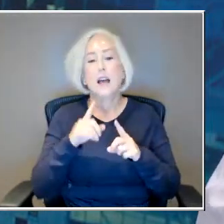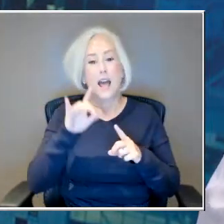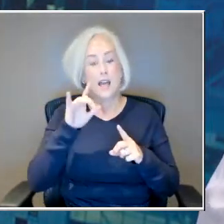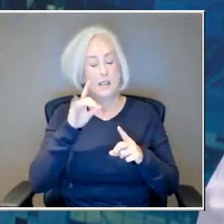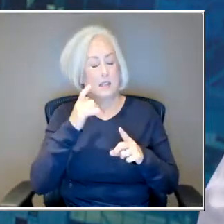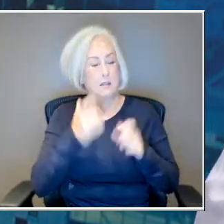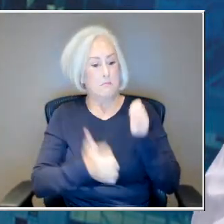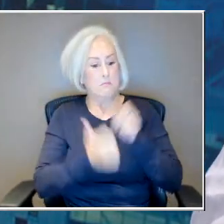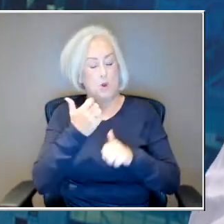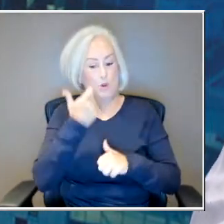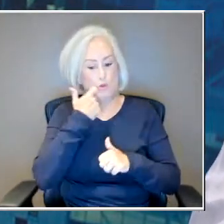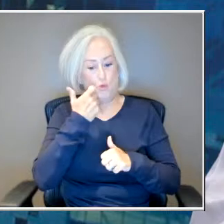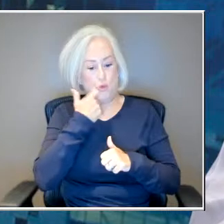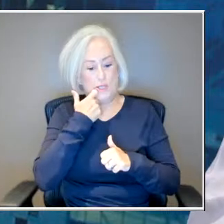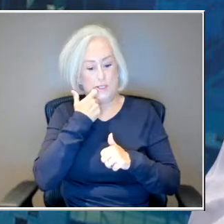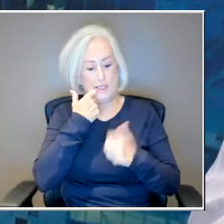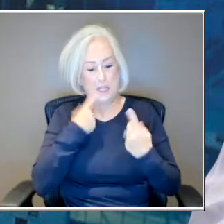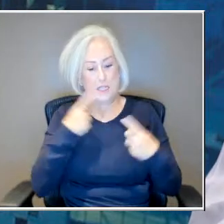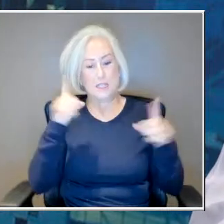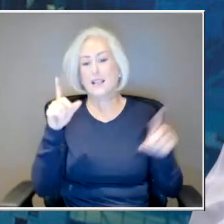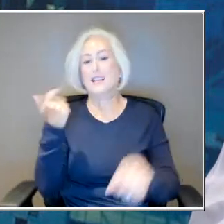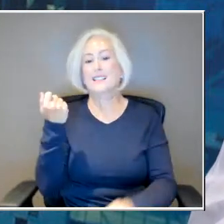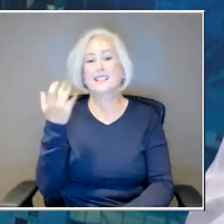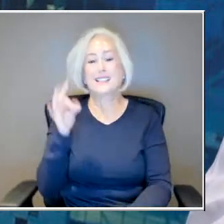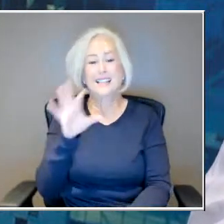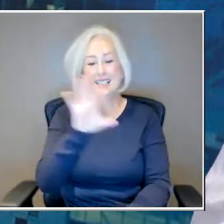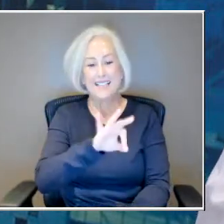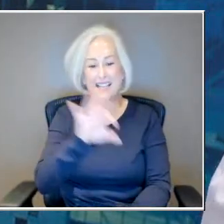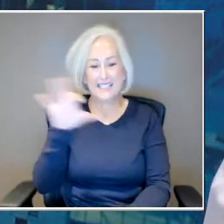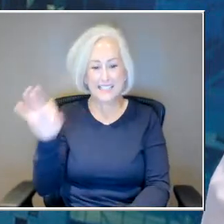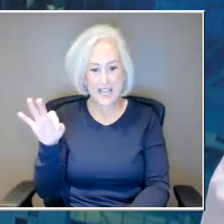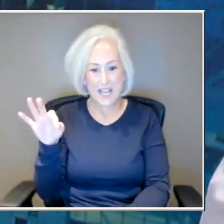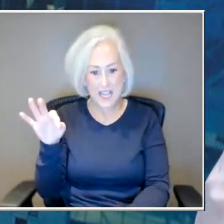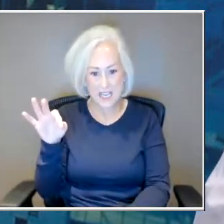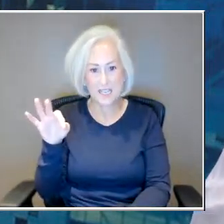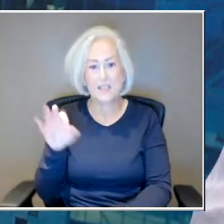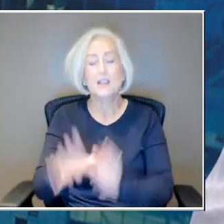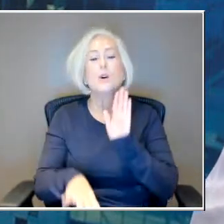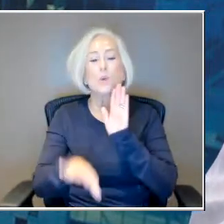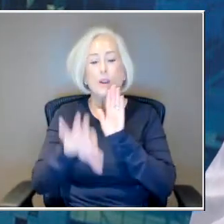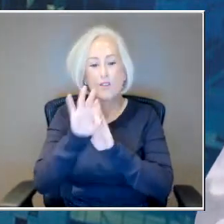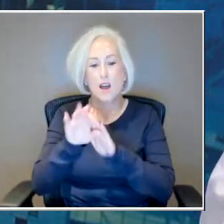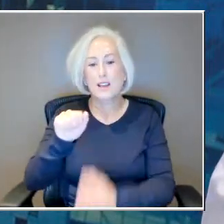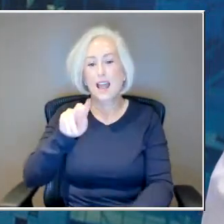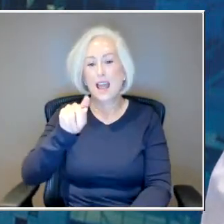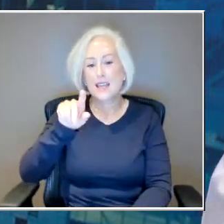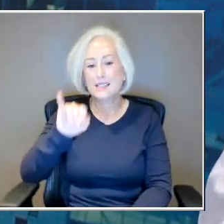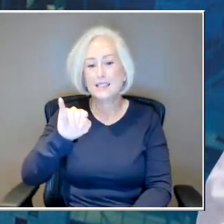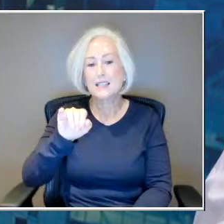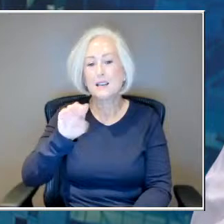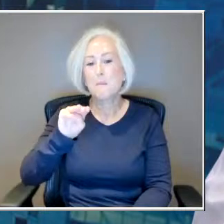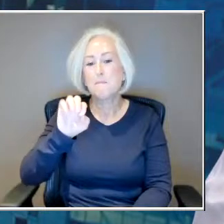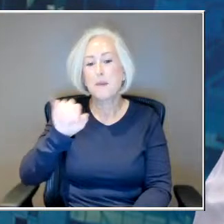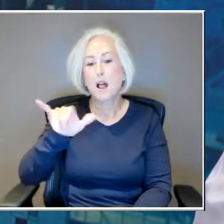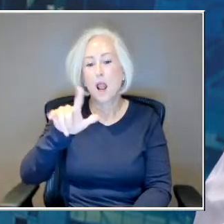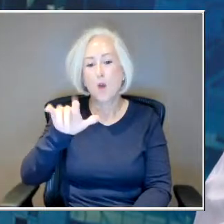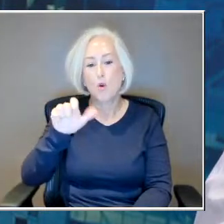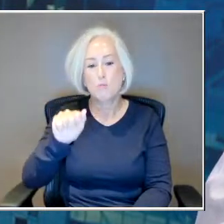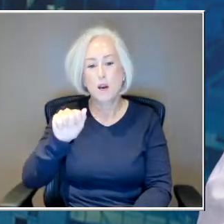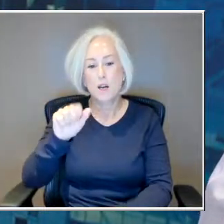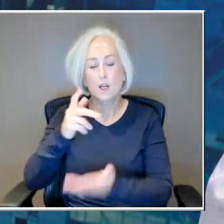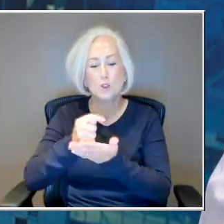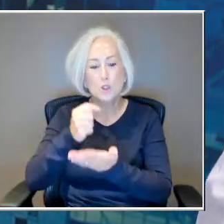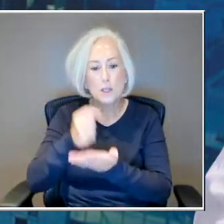was 1999. Thalidomide was discovered as an anti-myeloma treatment. And the reason about how impressive that